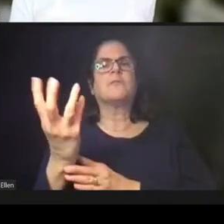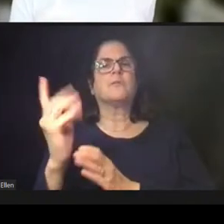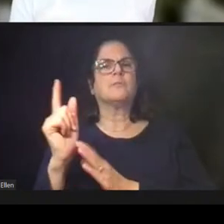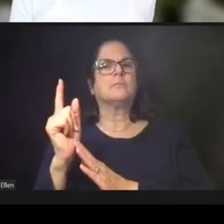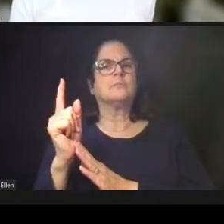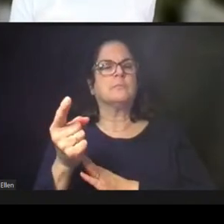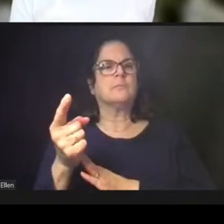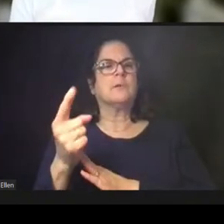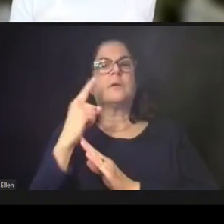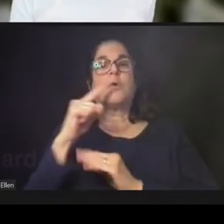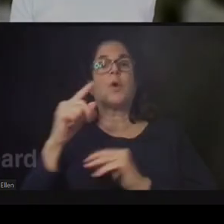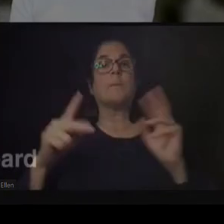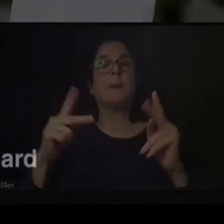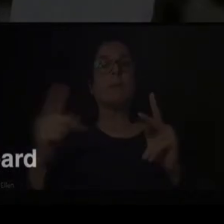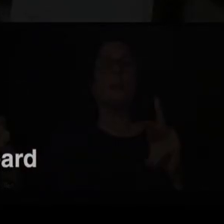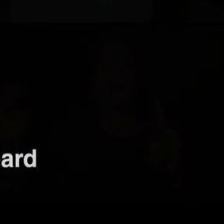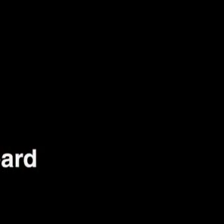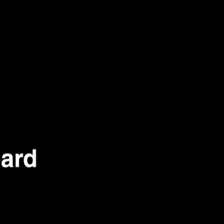in the people for public comment.